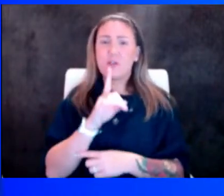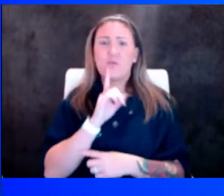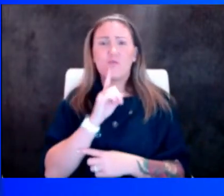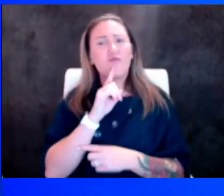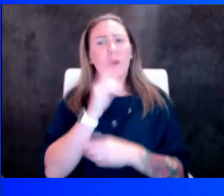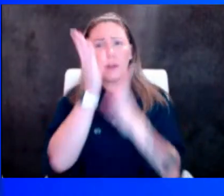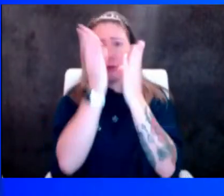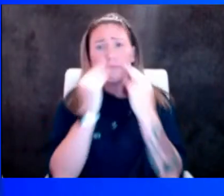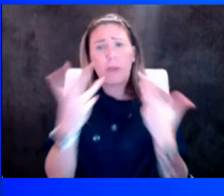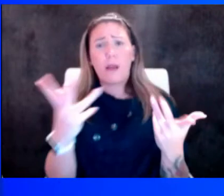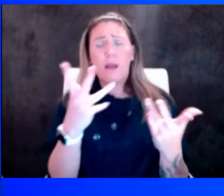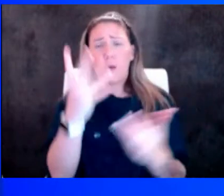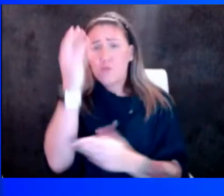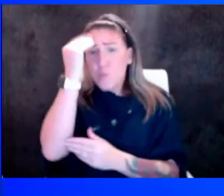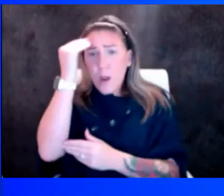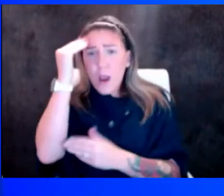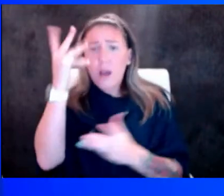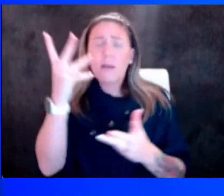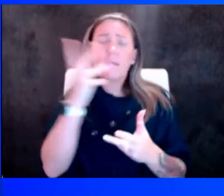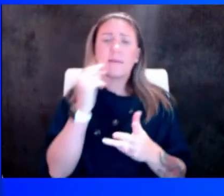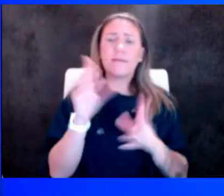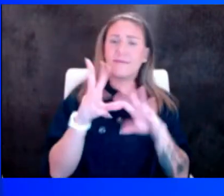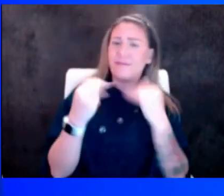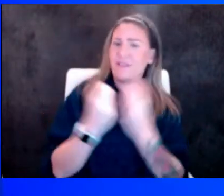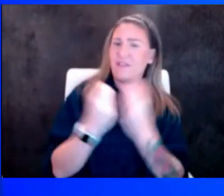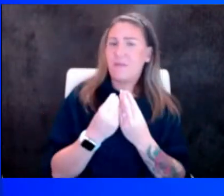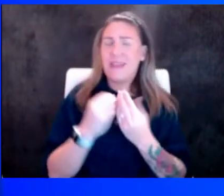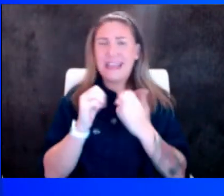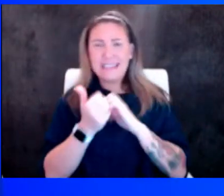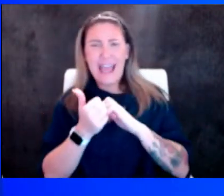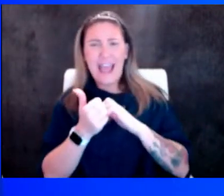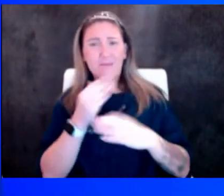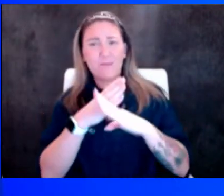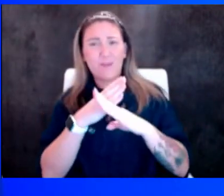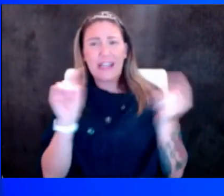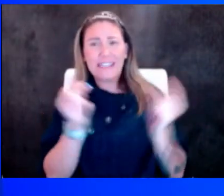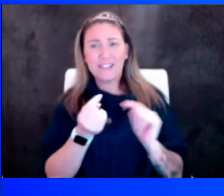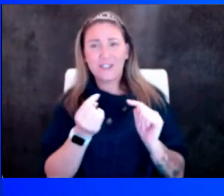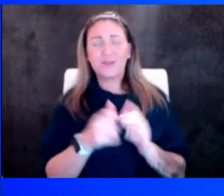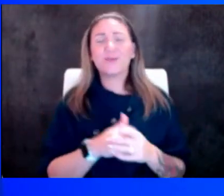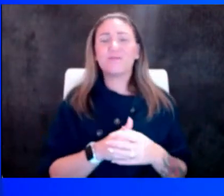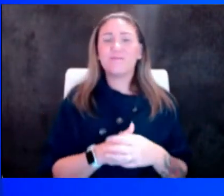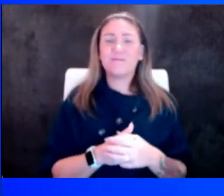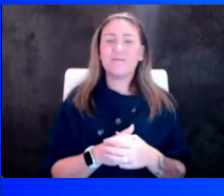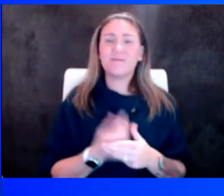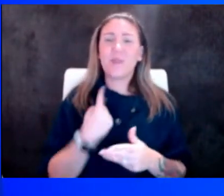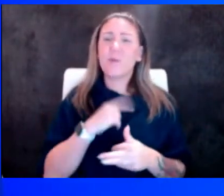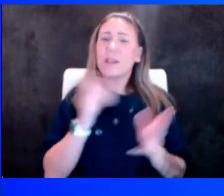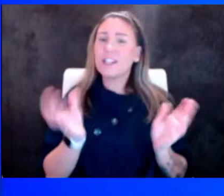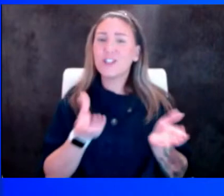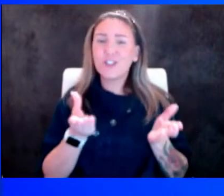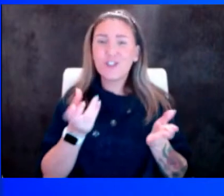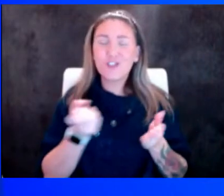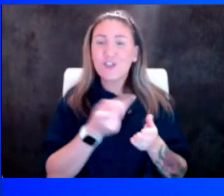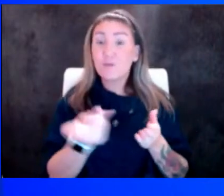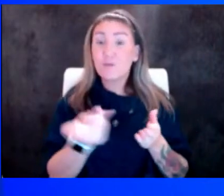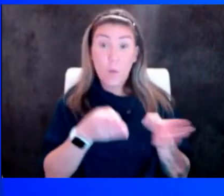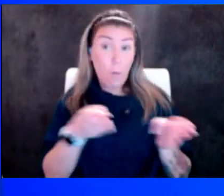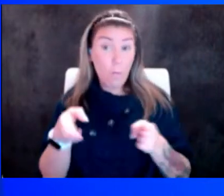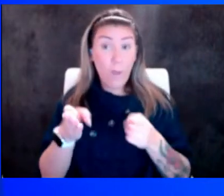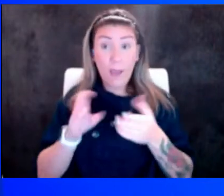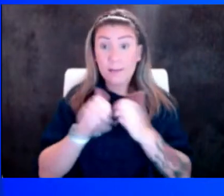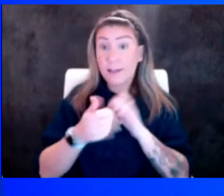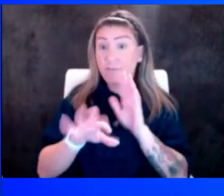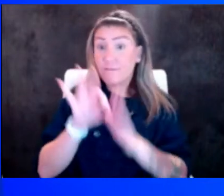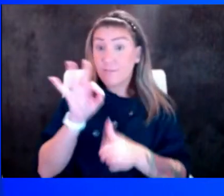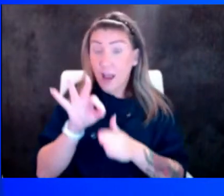help families find ways to prevent these injuries. And so we encourage you, there's a couple of different ways you can find information. You can find